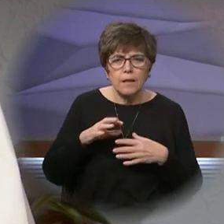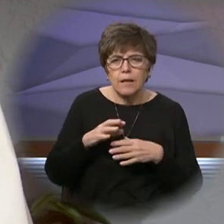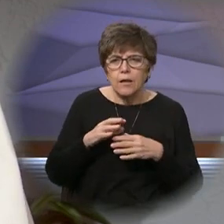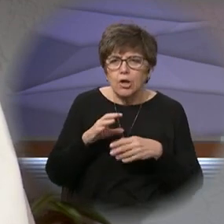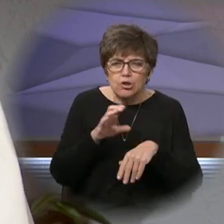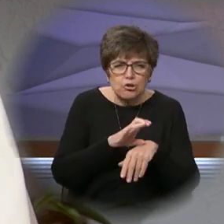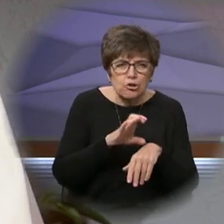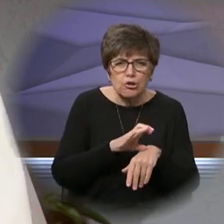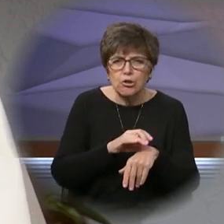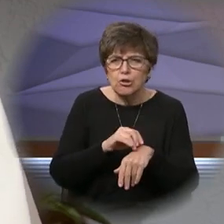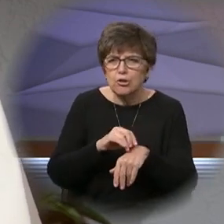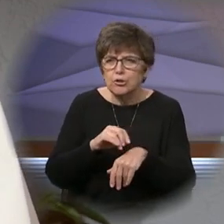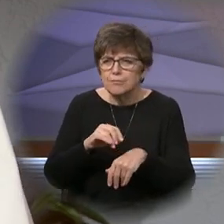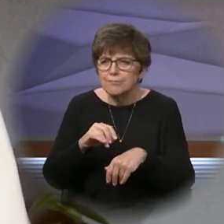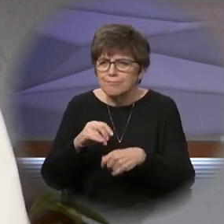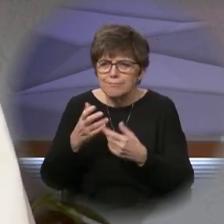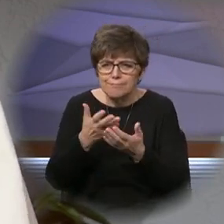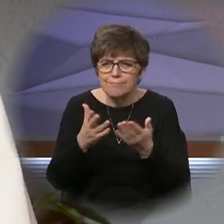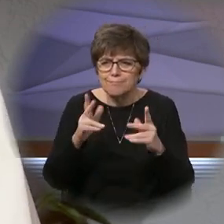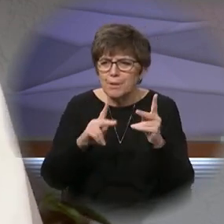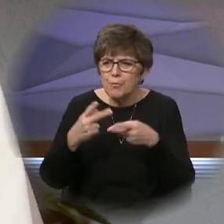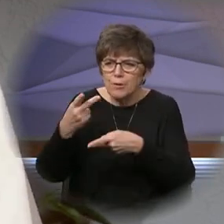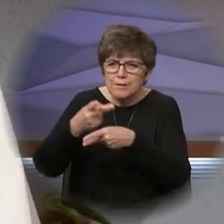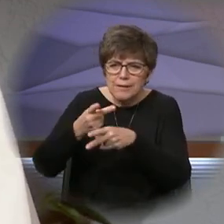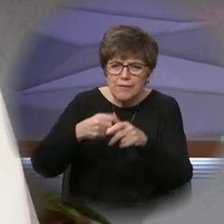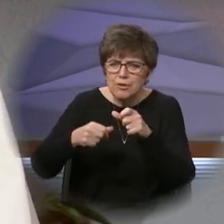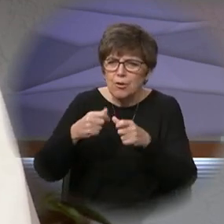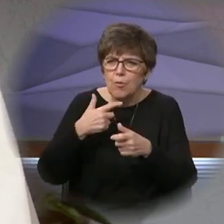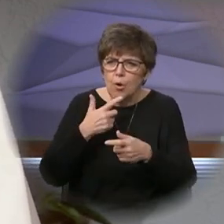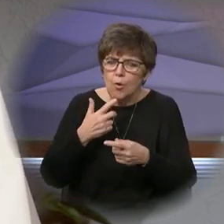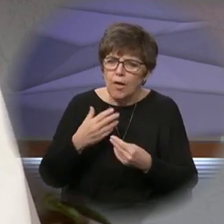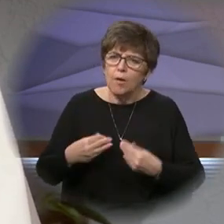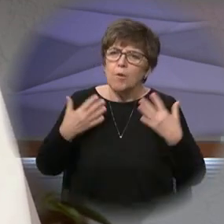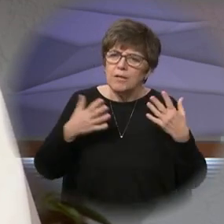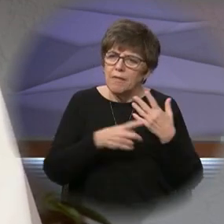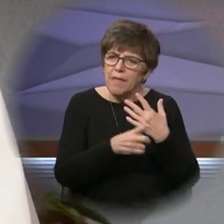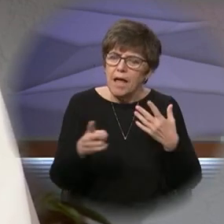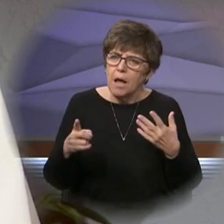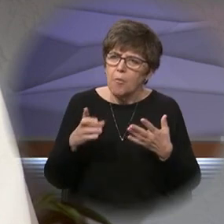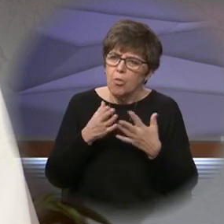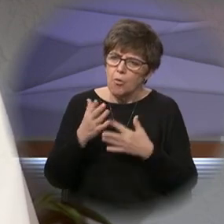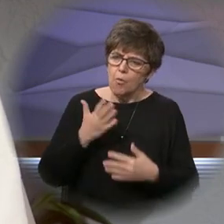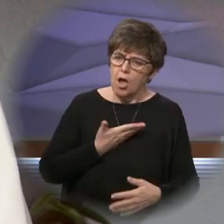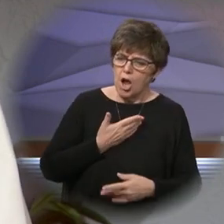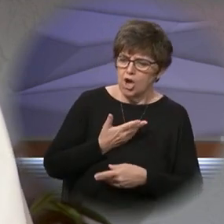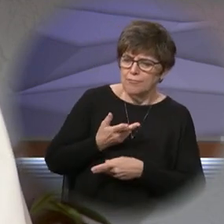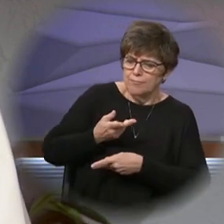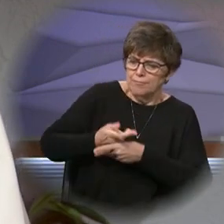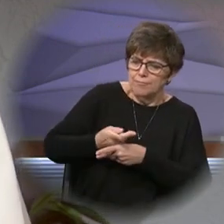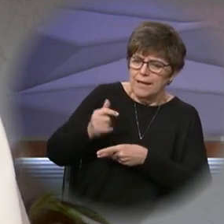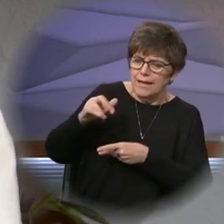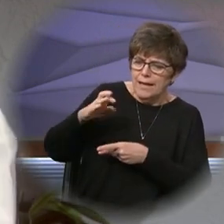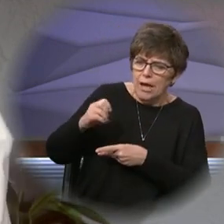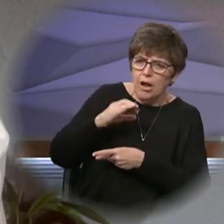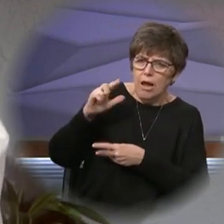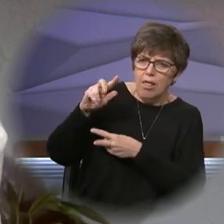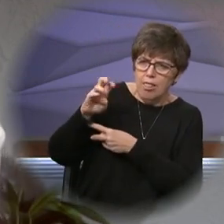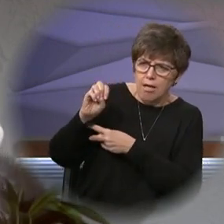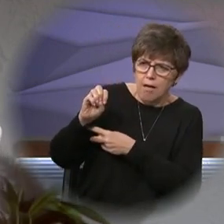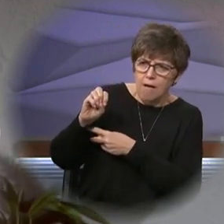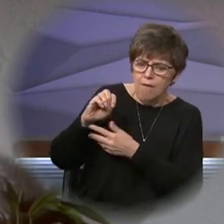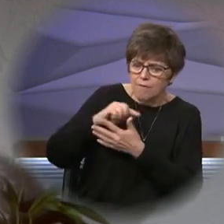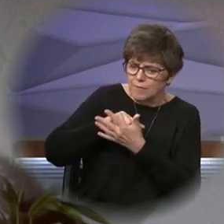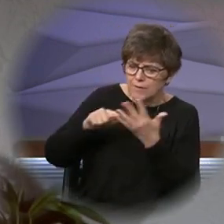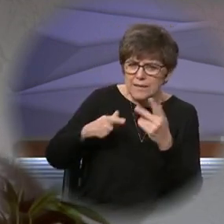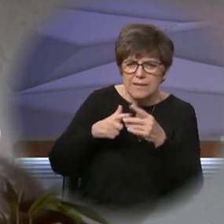our communities, our caregivers, whoever it is, how we can enrich by our care and by our love in all the many,